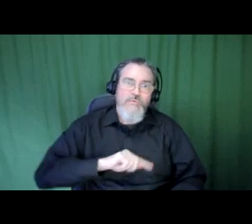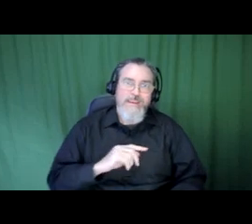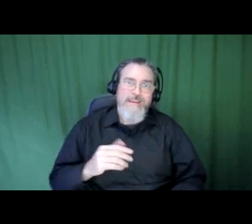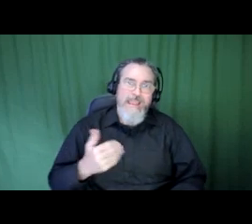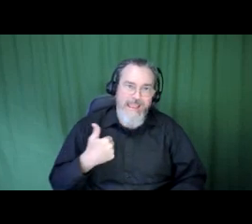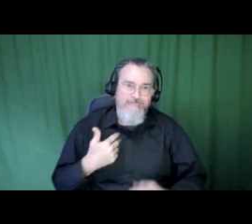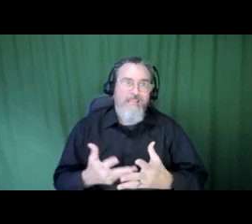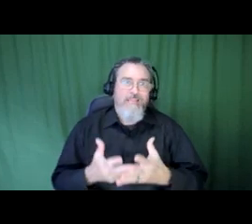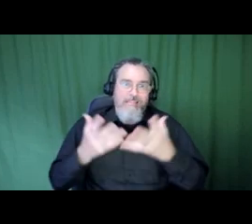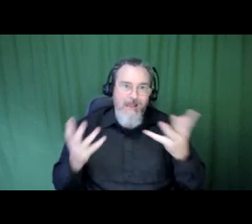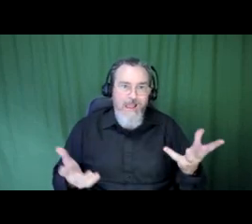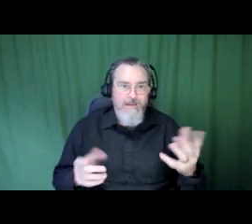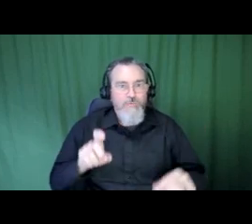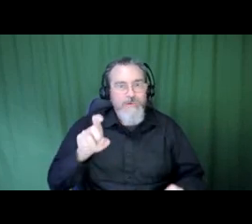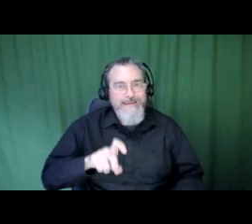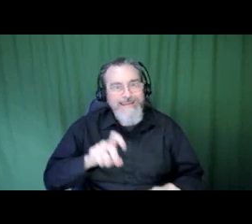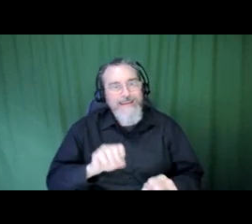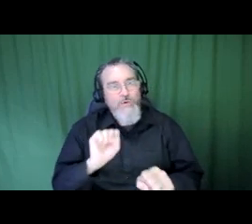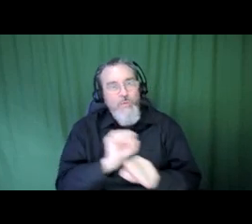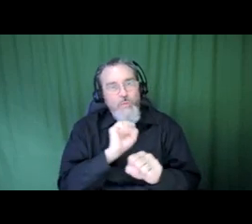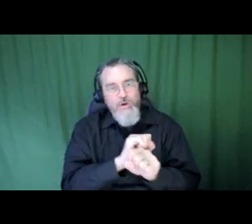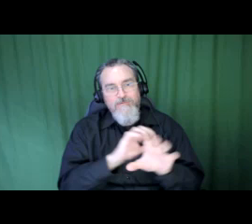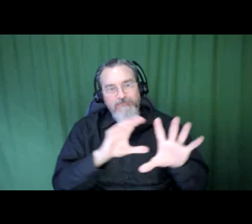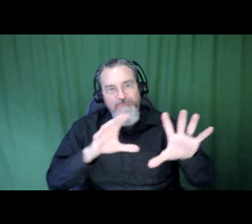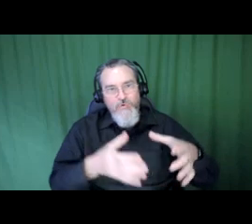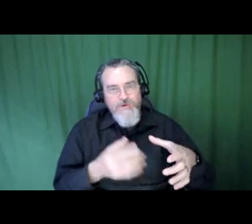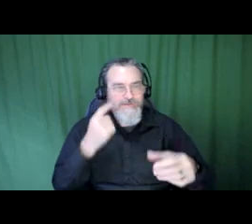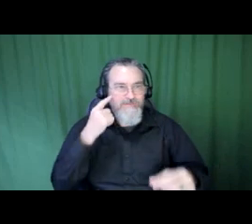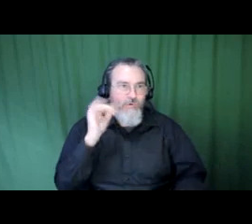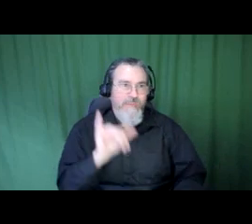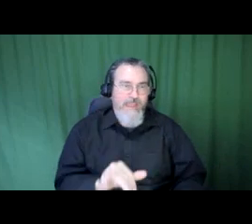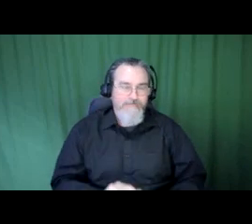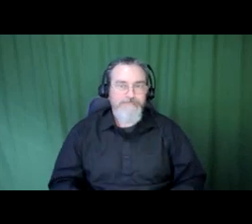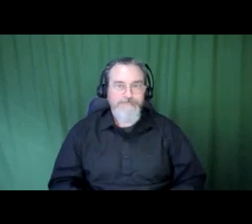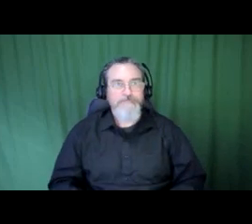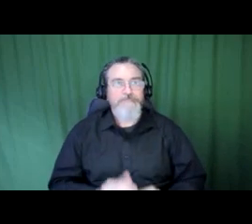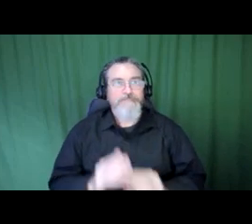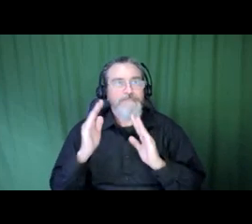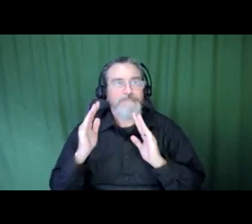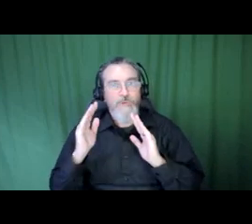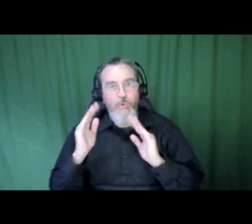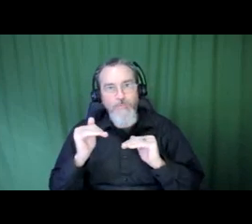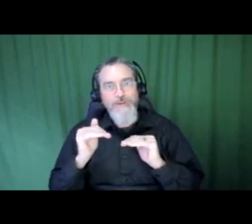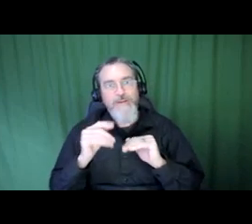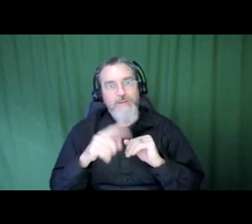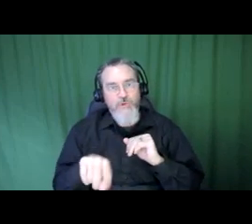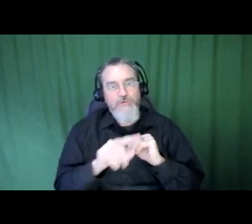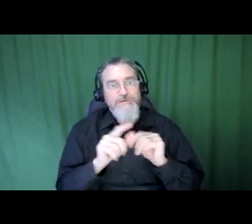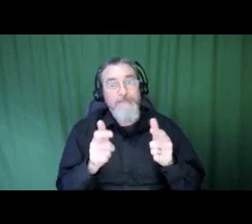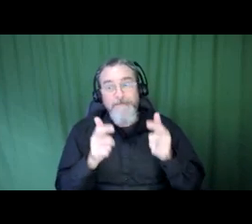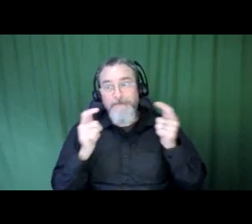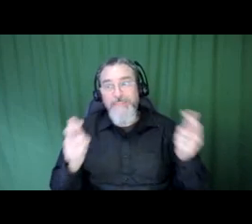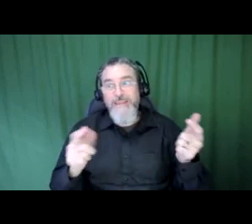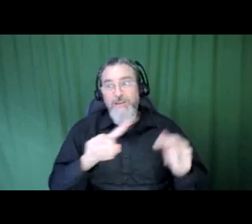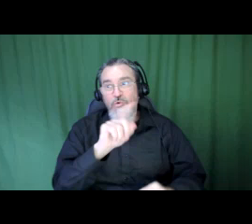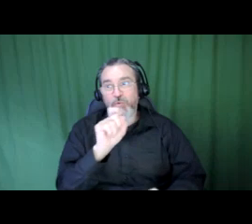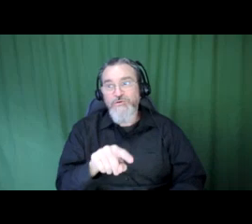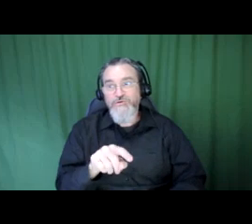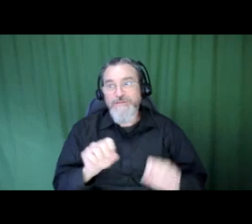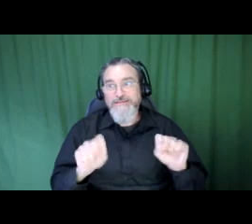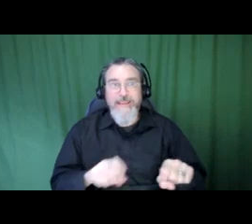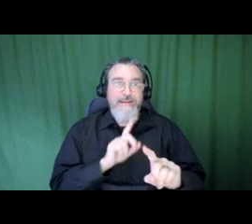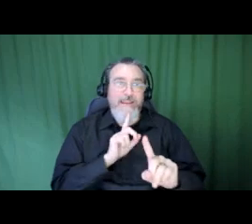and we need a workforce for that. And we're hoping to answer some of those big questions as a